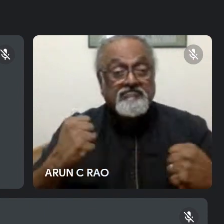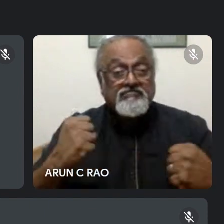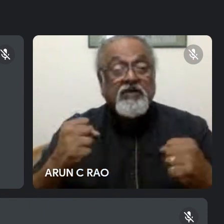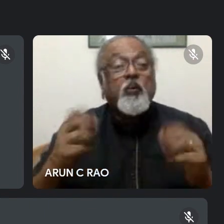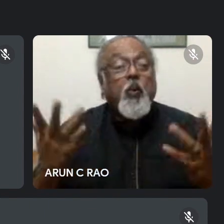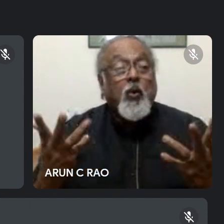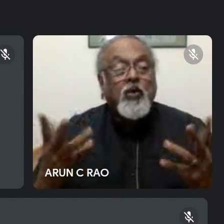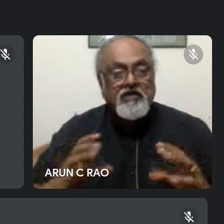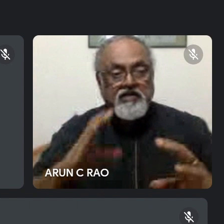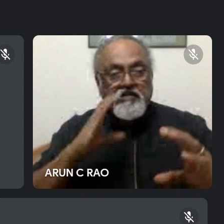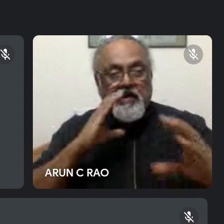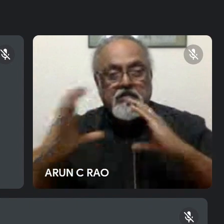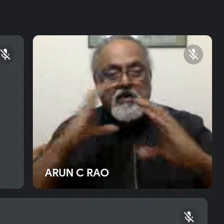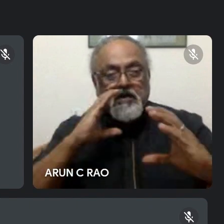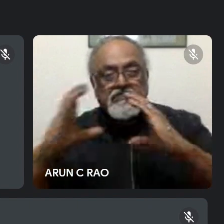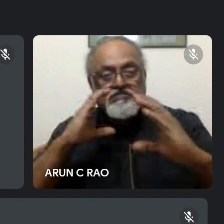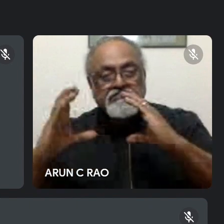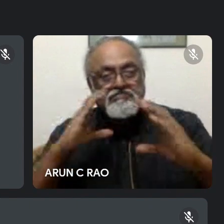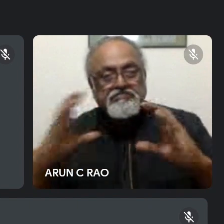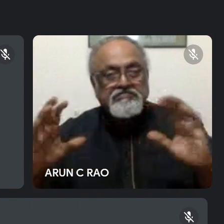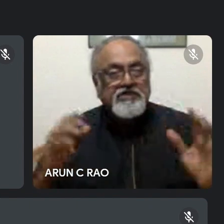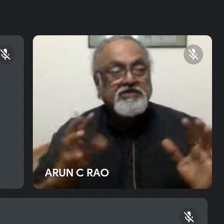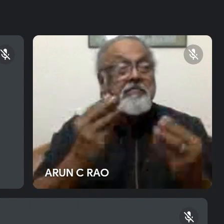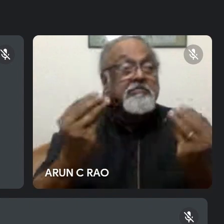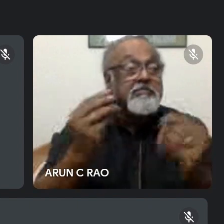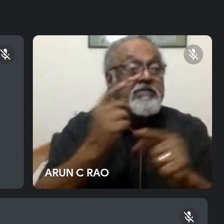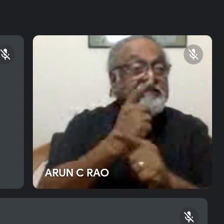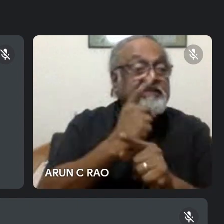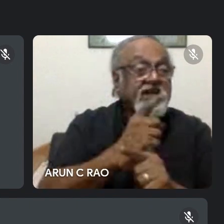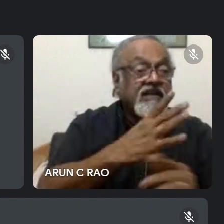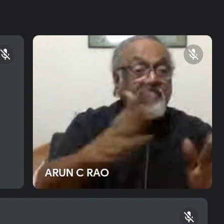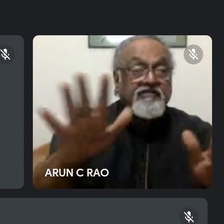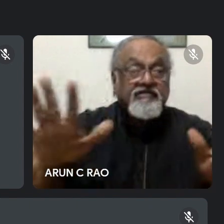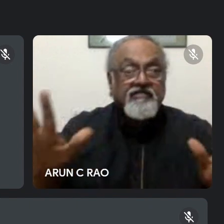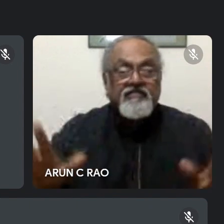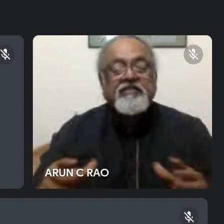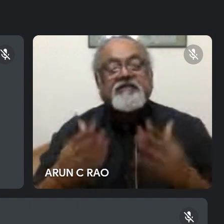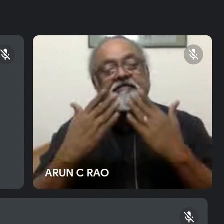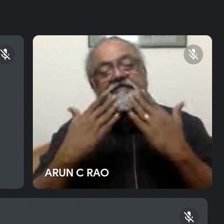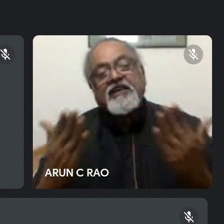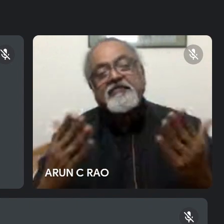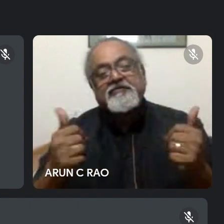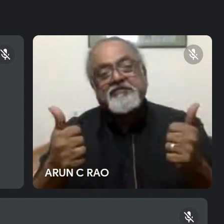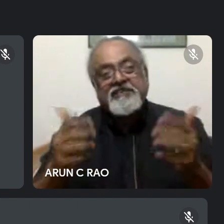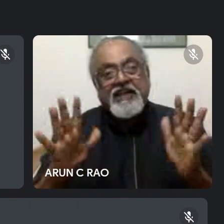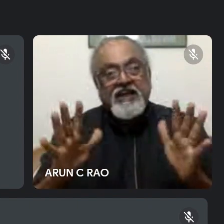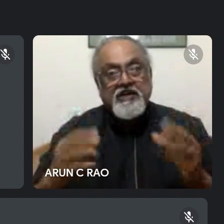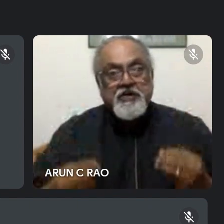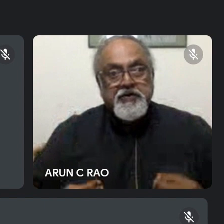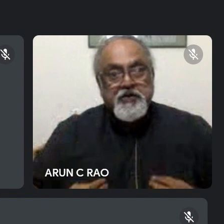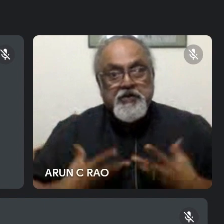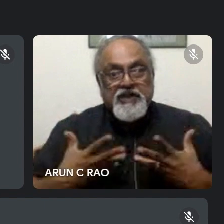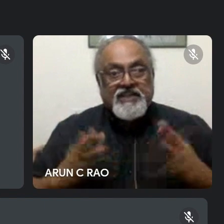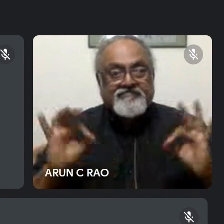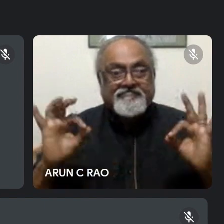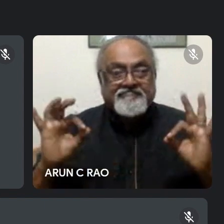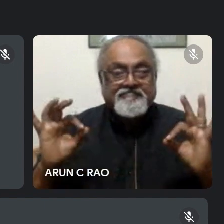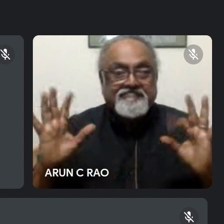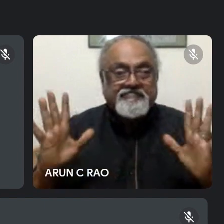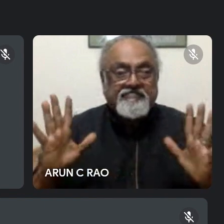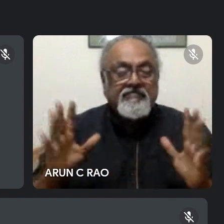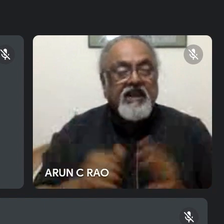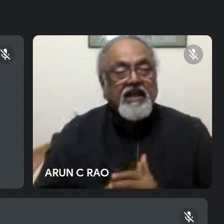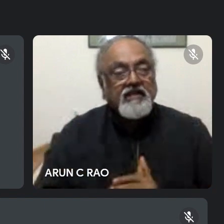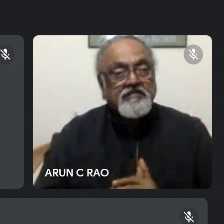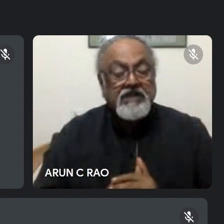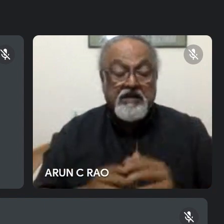And I think I know some of my teachers are here, so I'm very grateful for them too, for really helping me, sort of excel